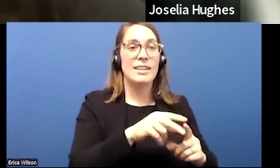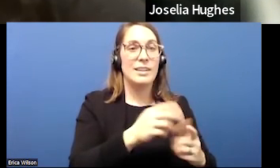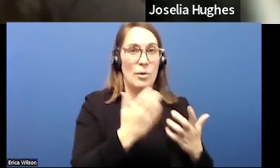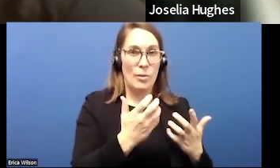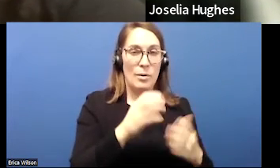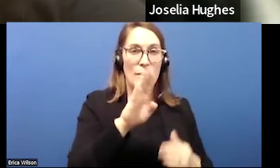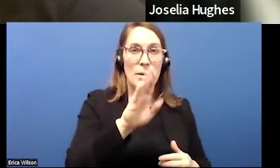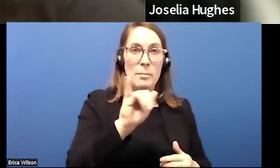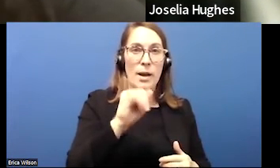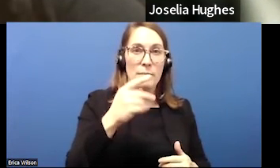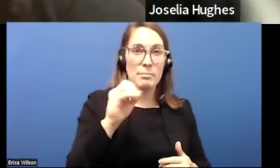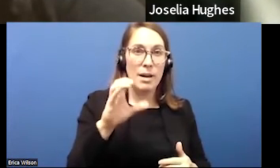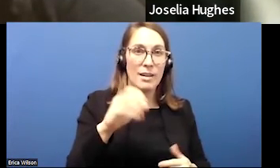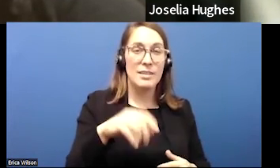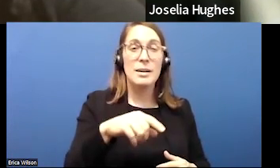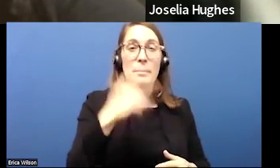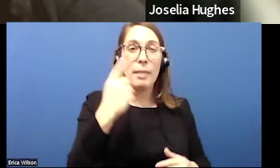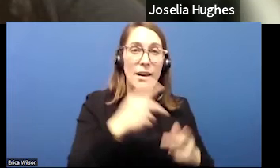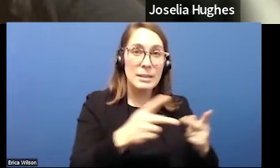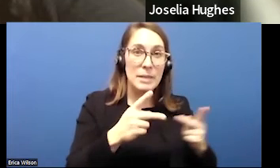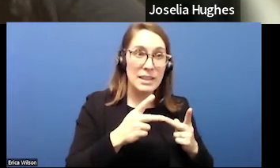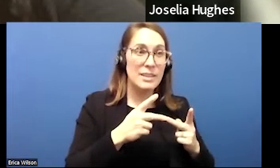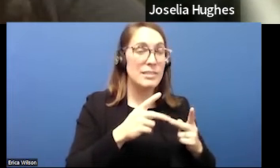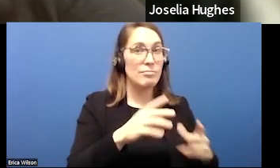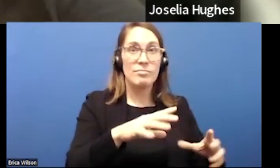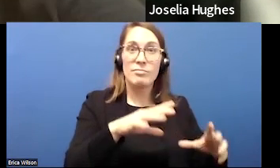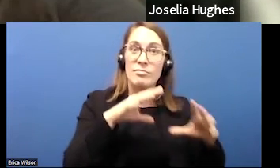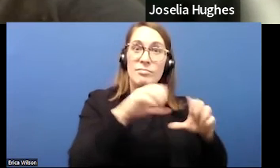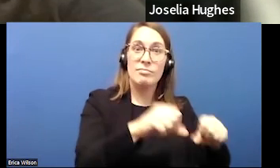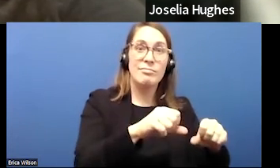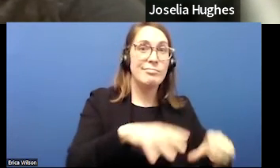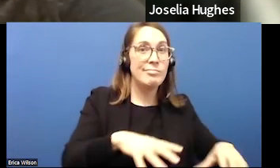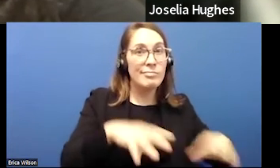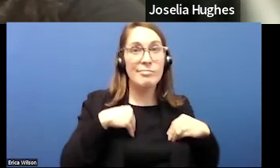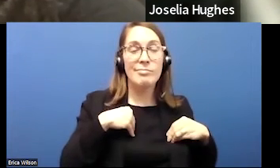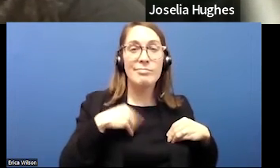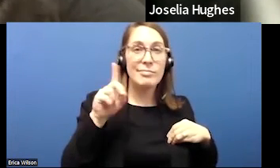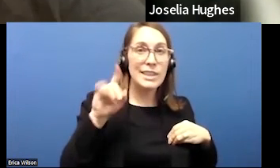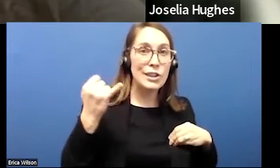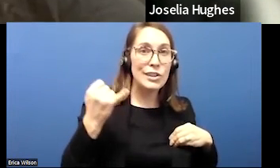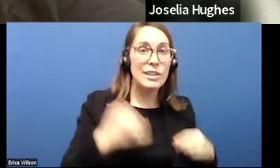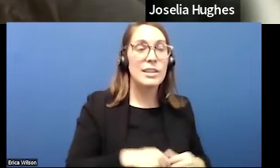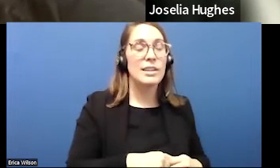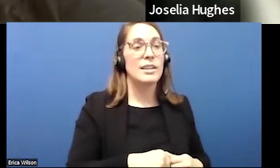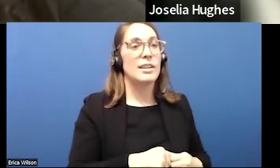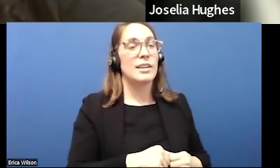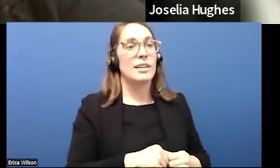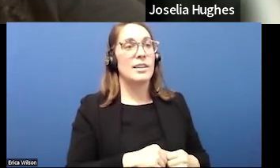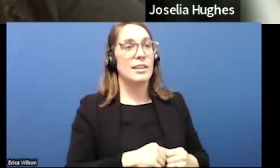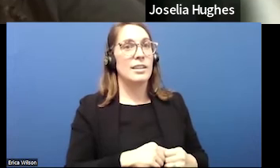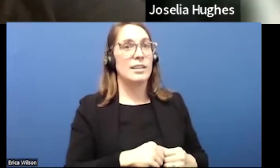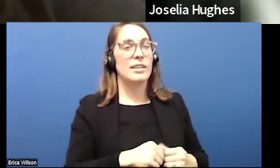predominantly like BIPOC in Black spaces to get into it. Mhm.